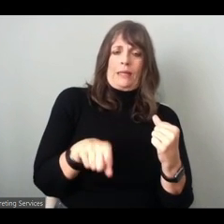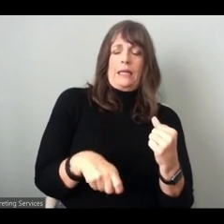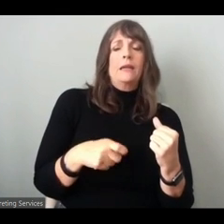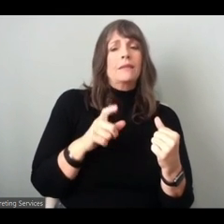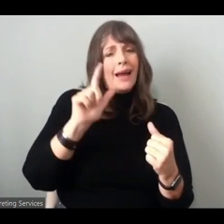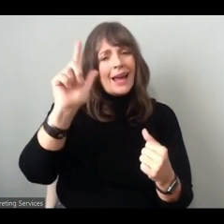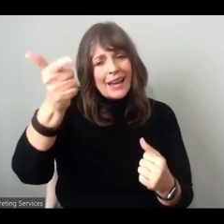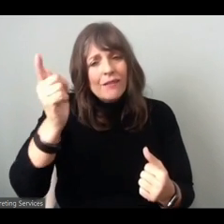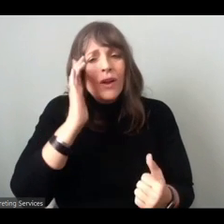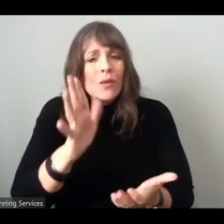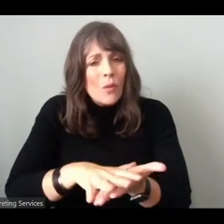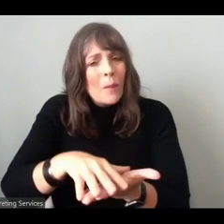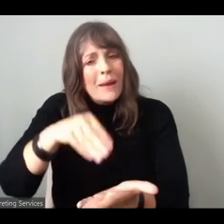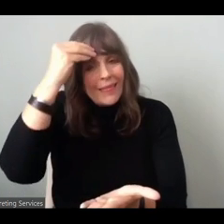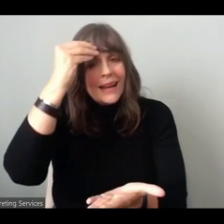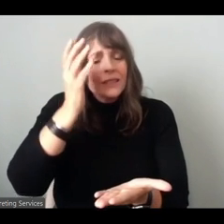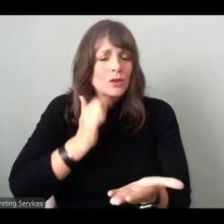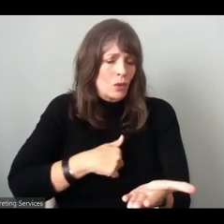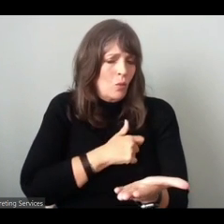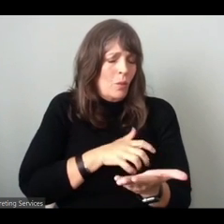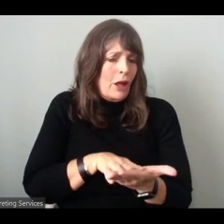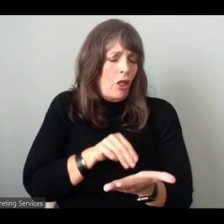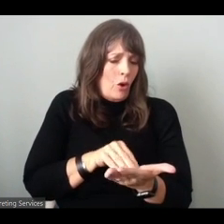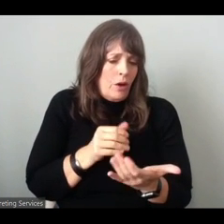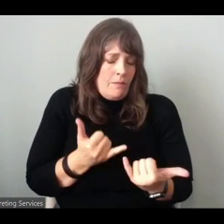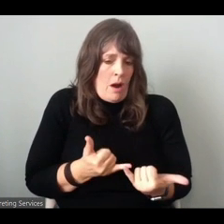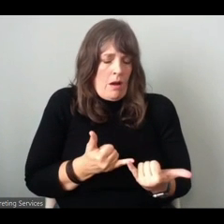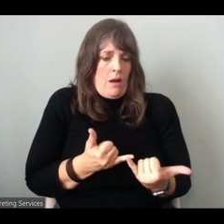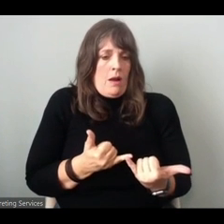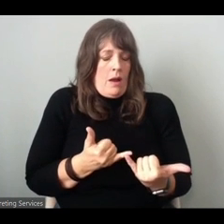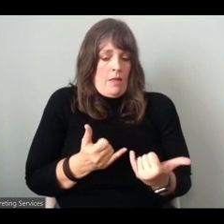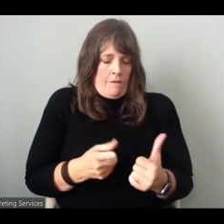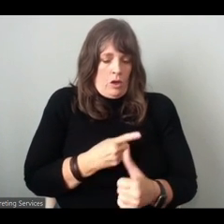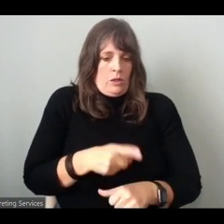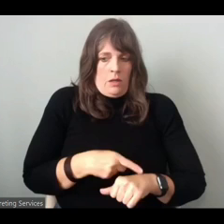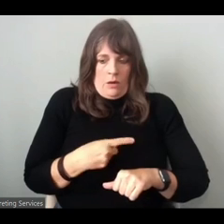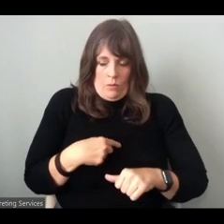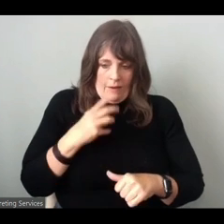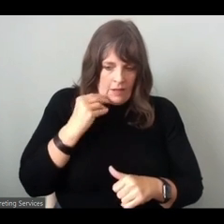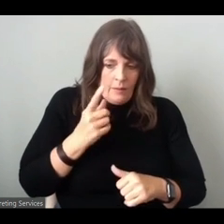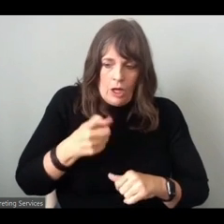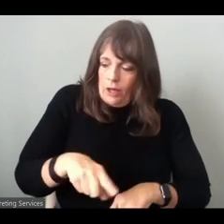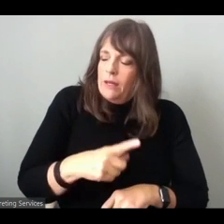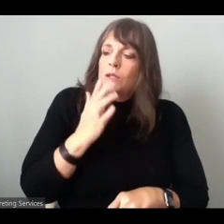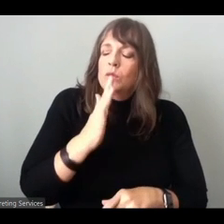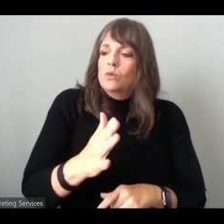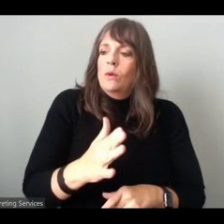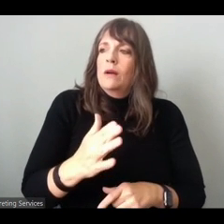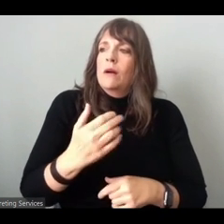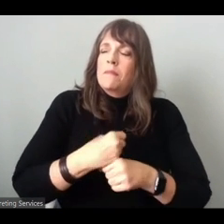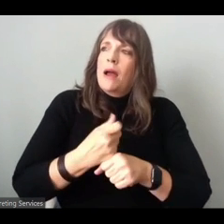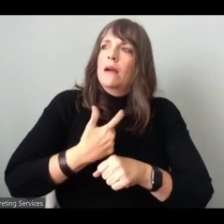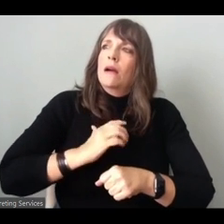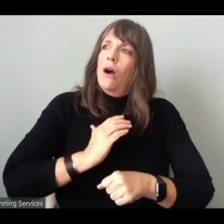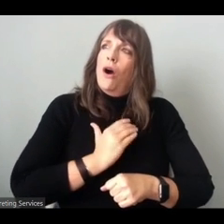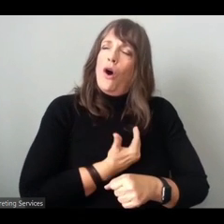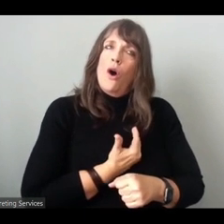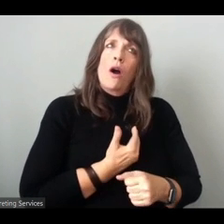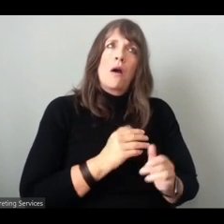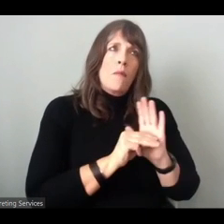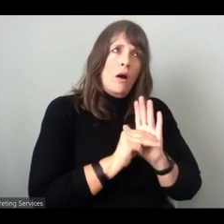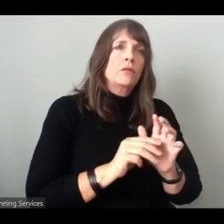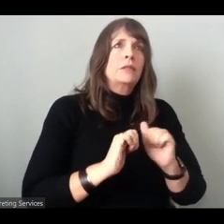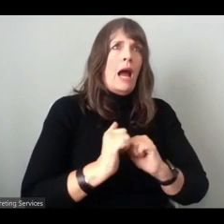this. The unprecedented nature of this particular emergency will require that we all, in some ways, rethink our models, our modes of